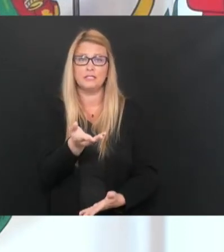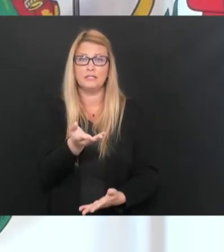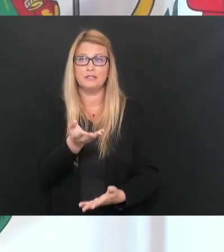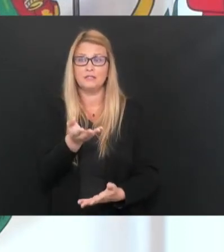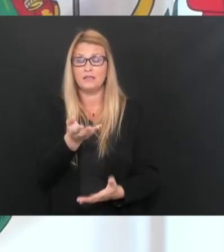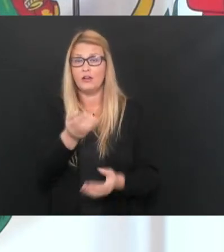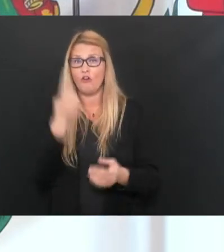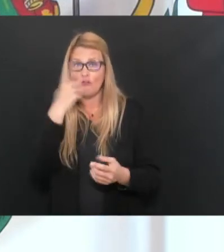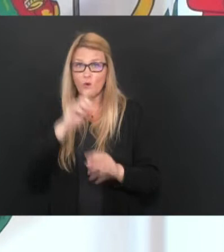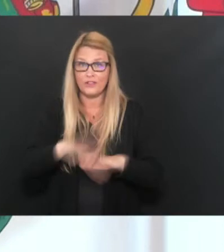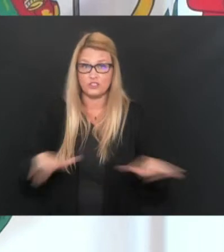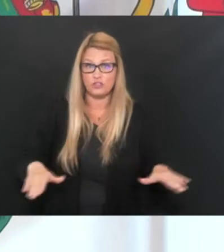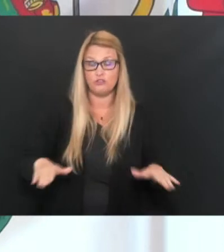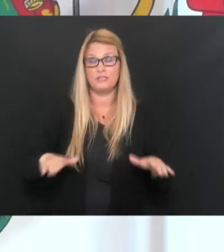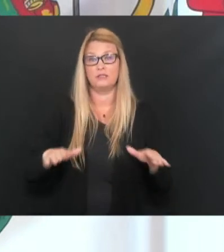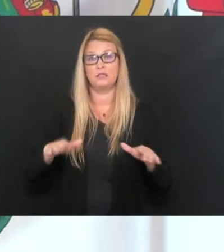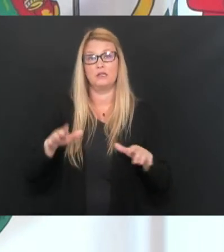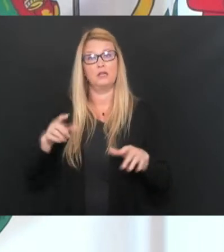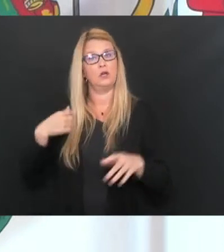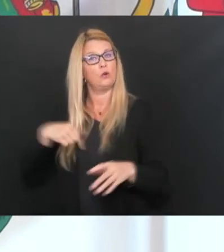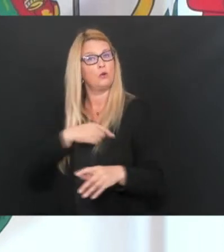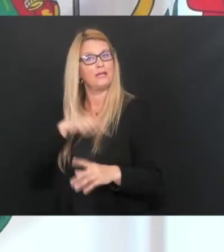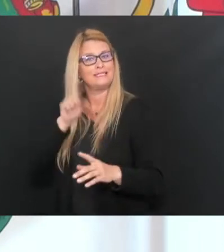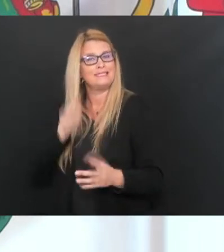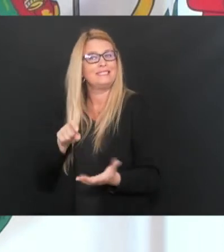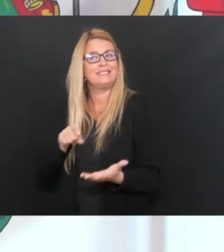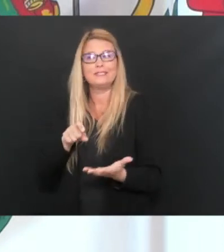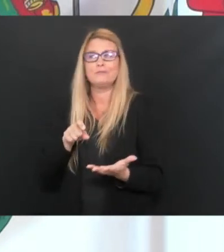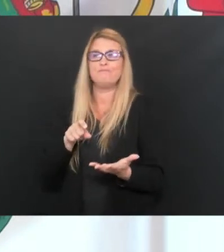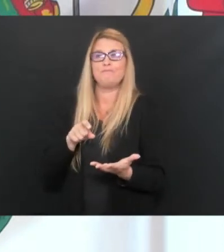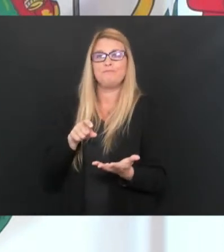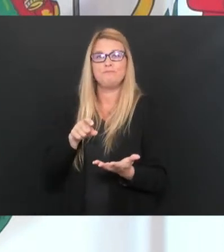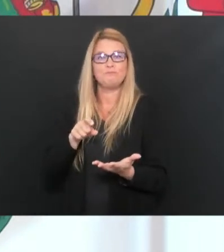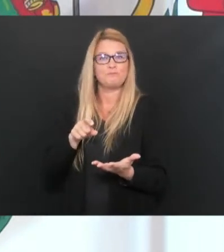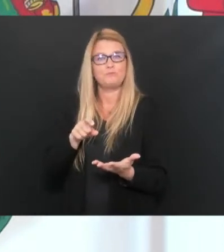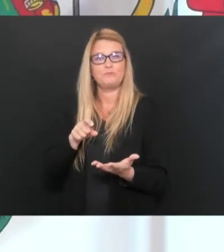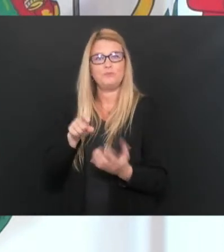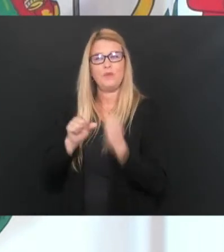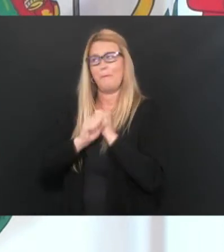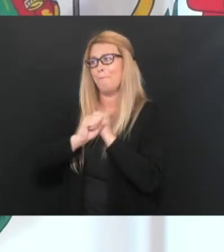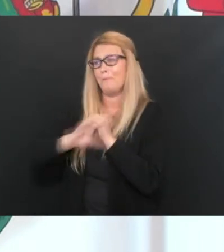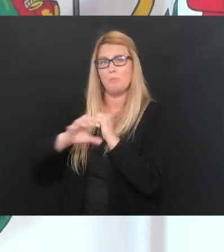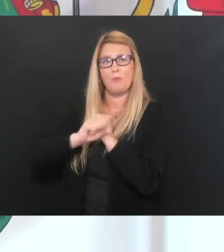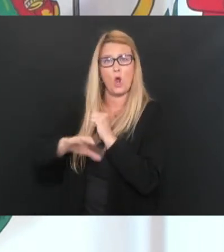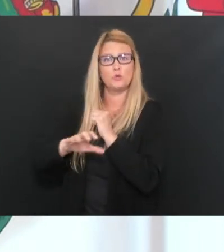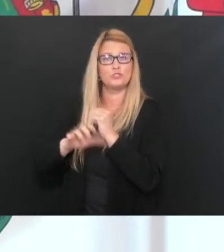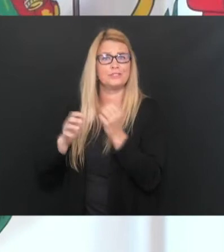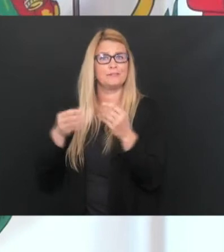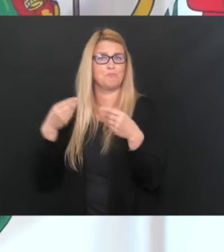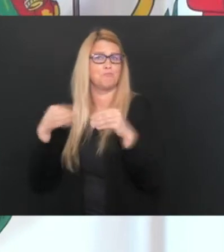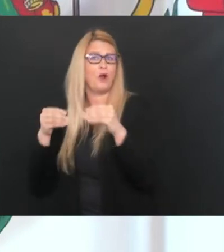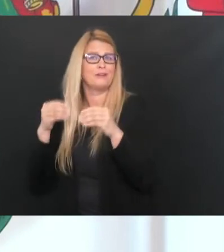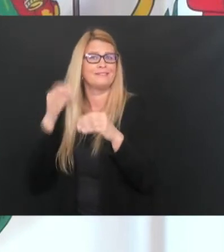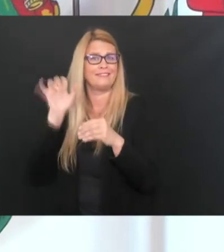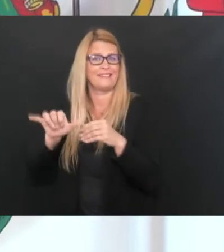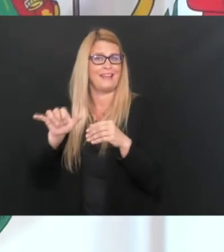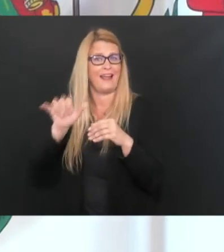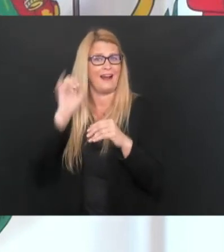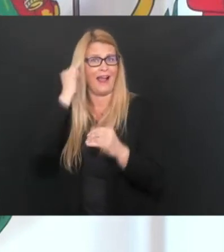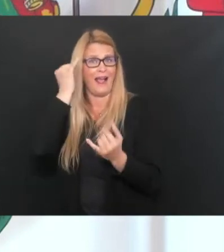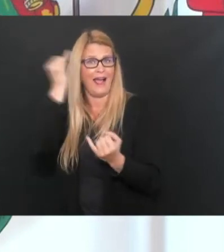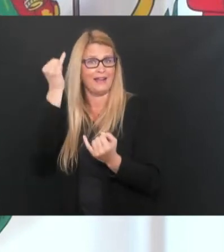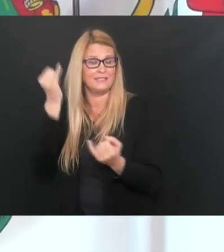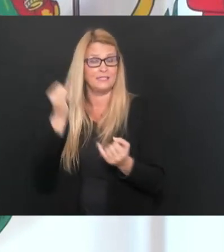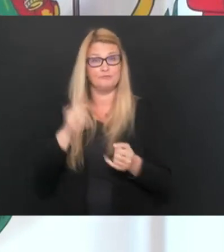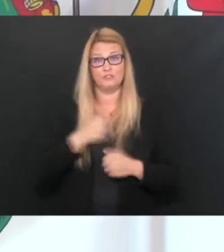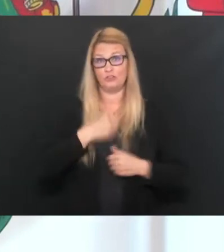children. And we got to come at this from the standpoint of promotion and marketing and on and on. But General, you